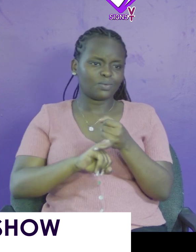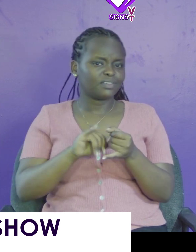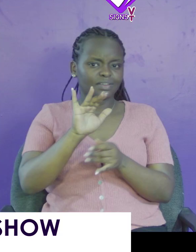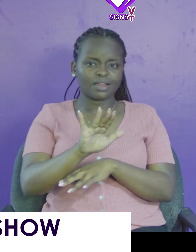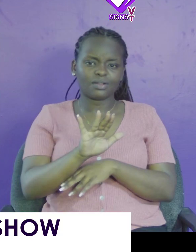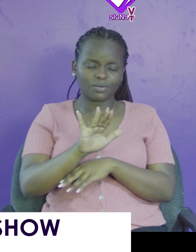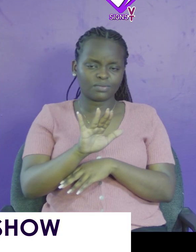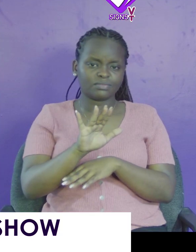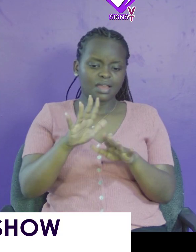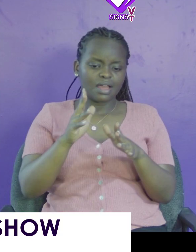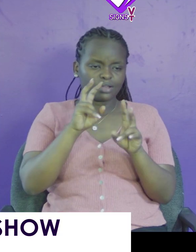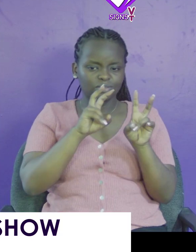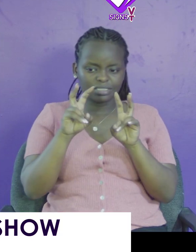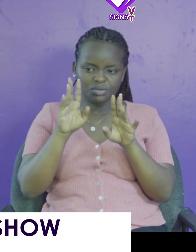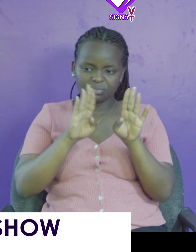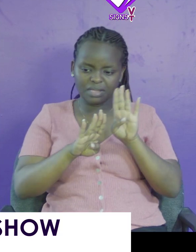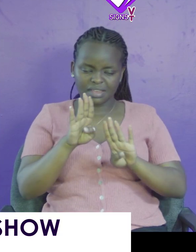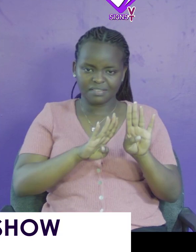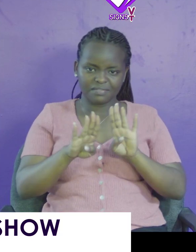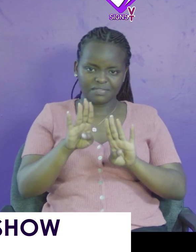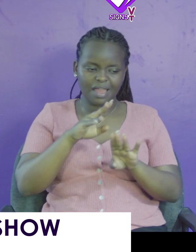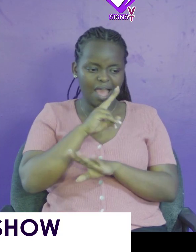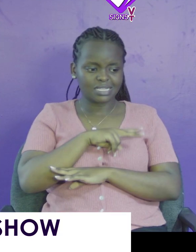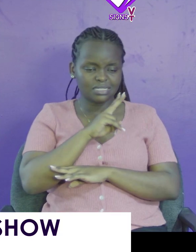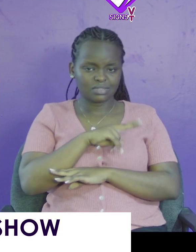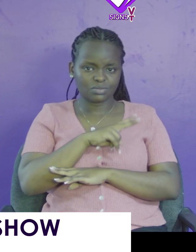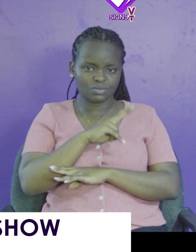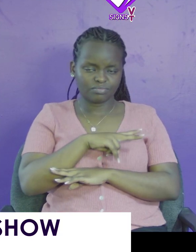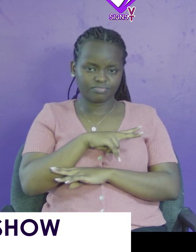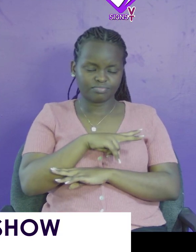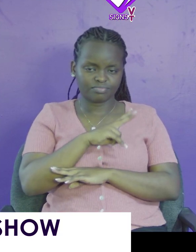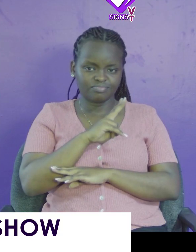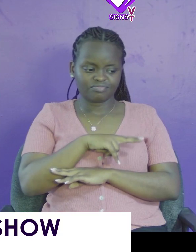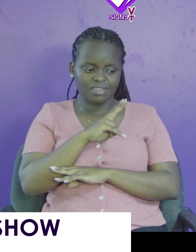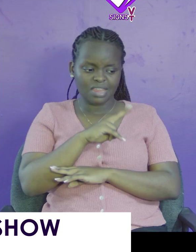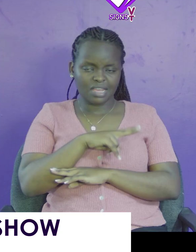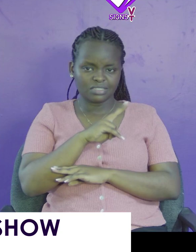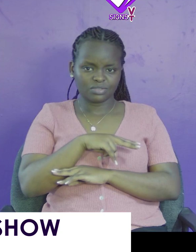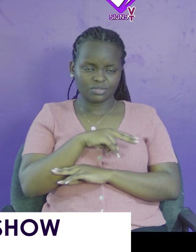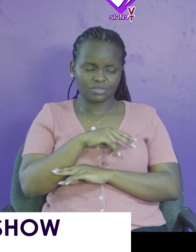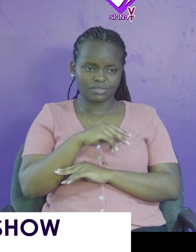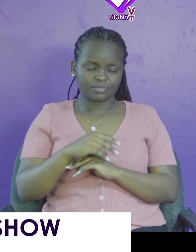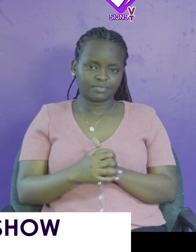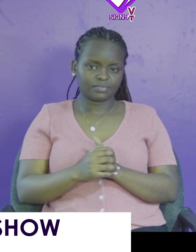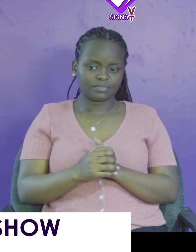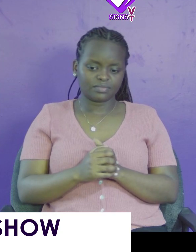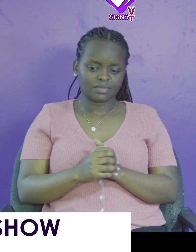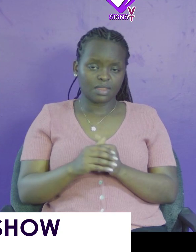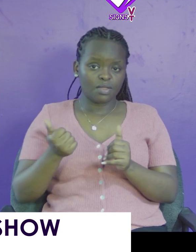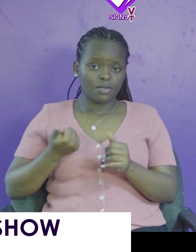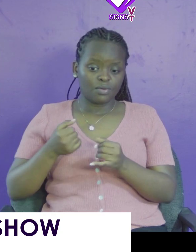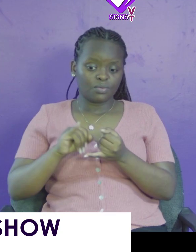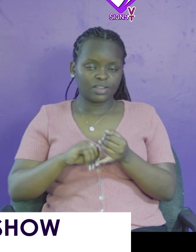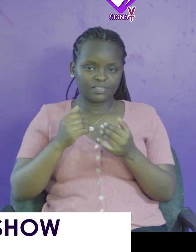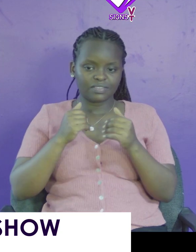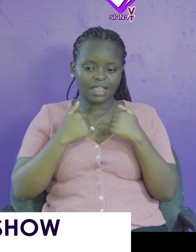you the way she sees you behave. Attitude. The attitude and how you handle issues. Your wife can be having a lot of